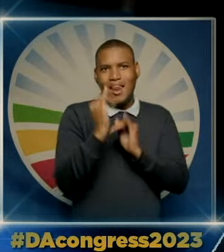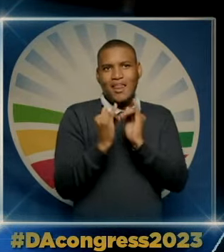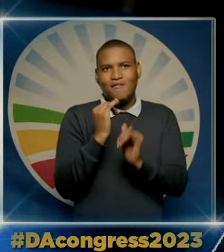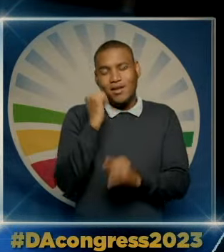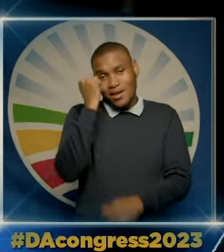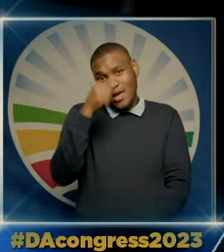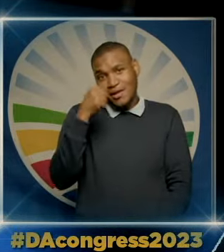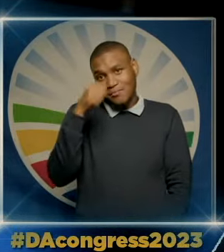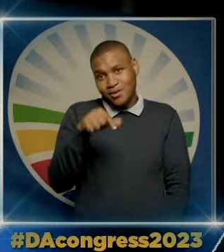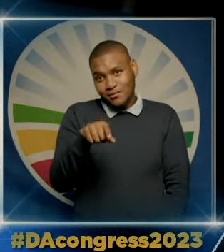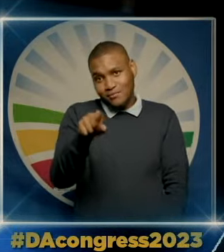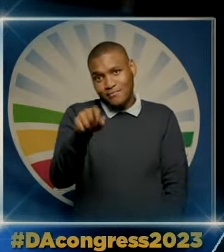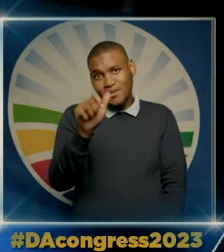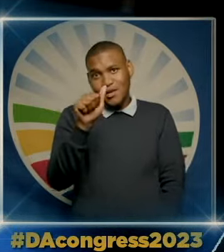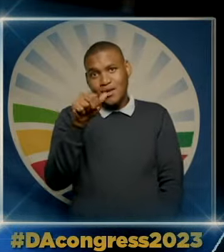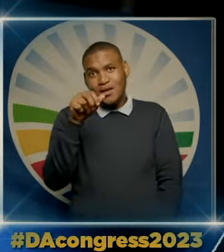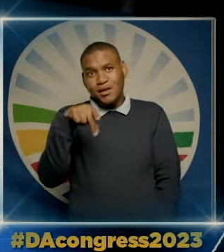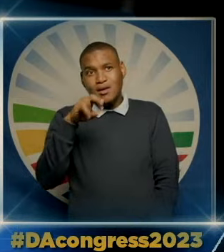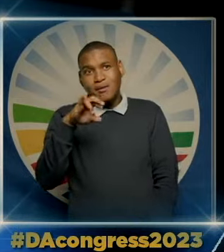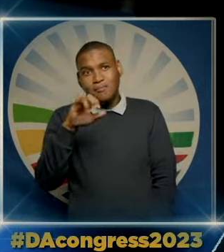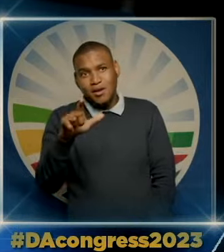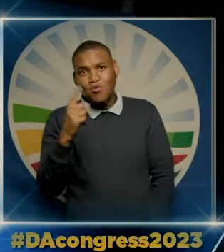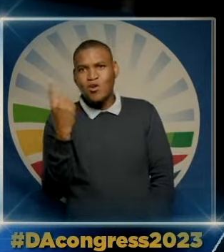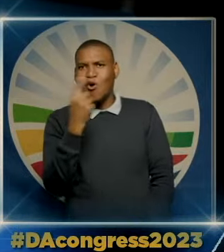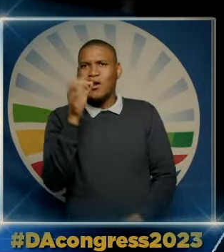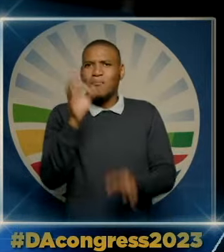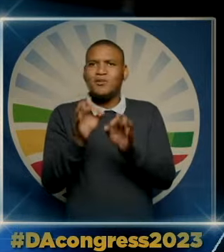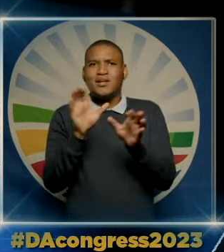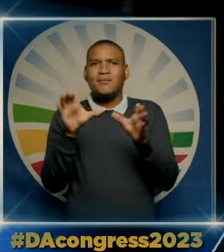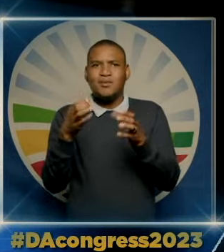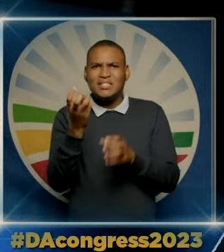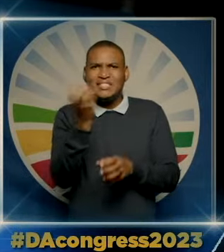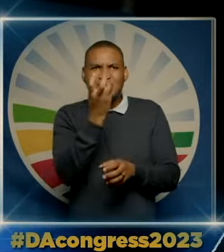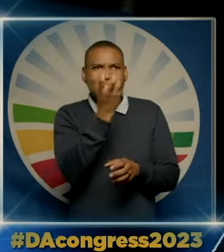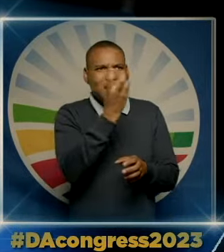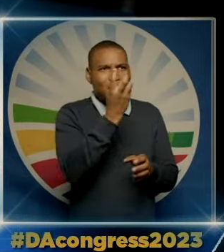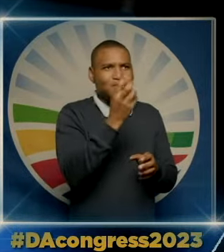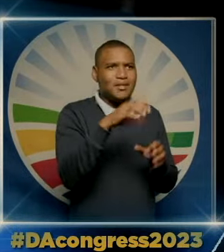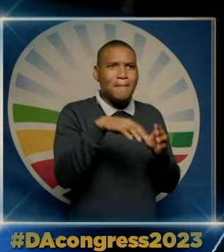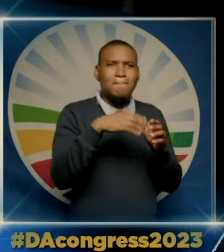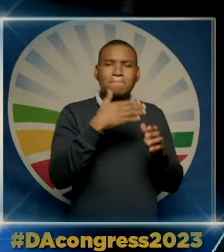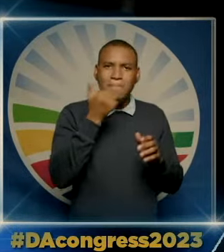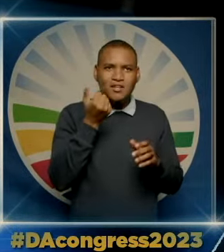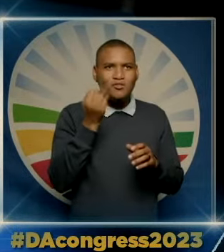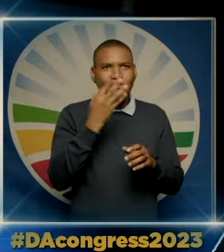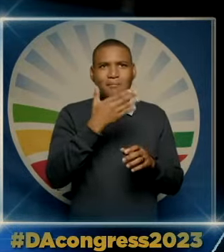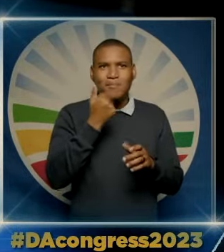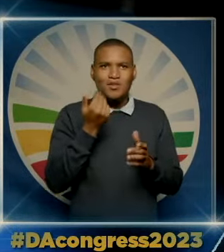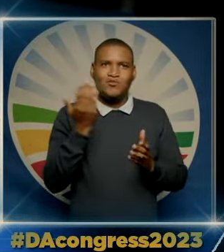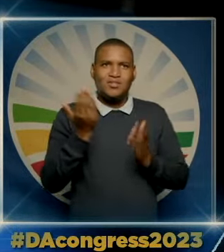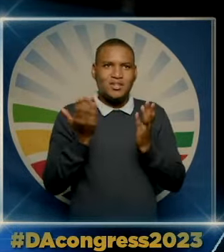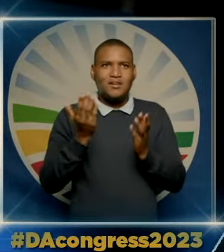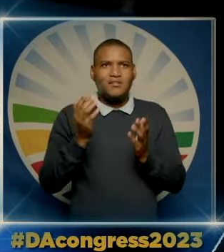April. We are the only political party that seeks out the best of the best to serve South Africans in Parliament and in